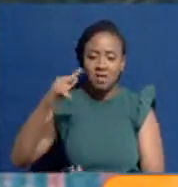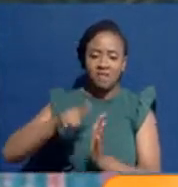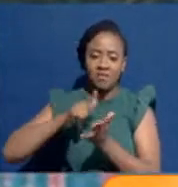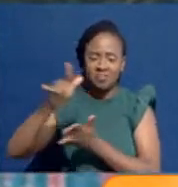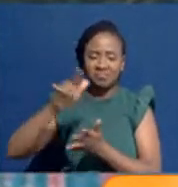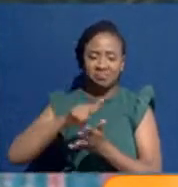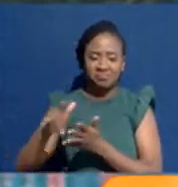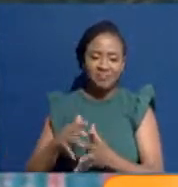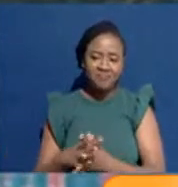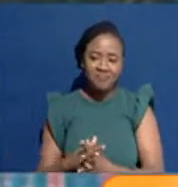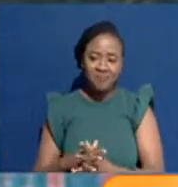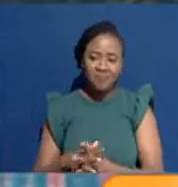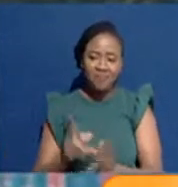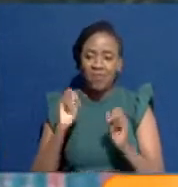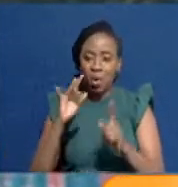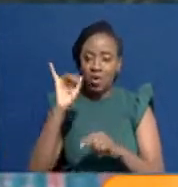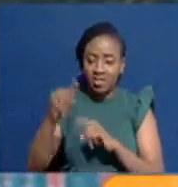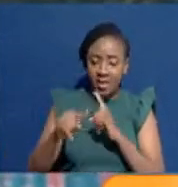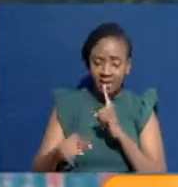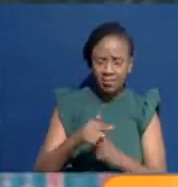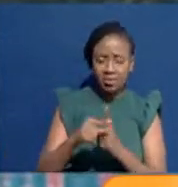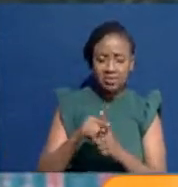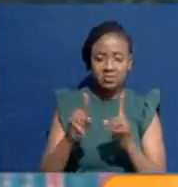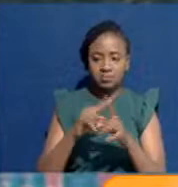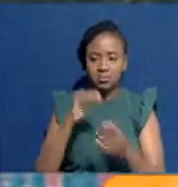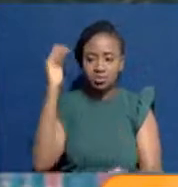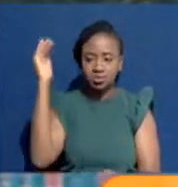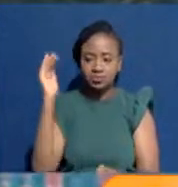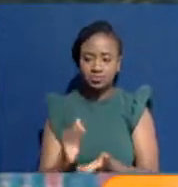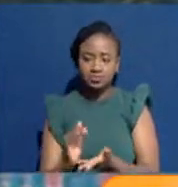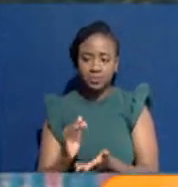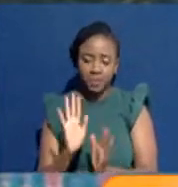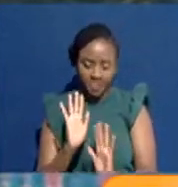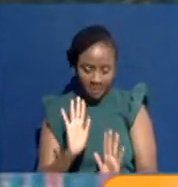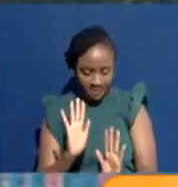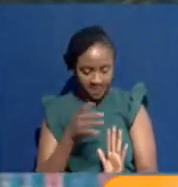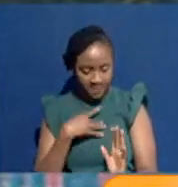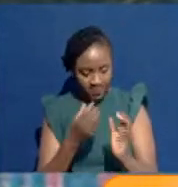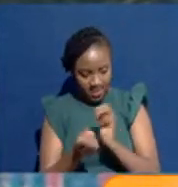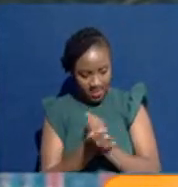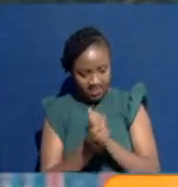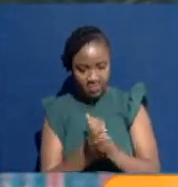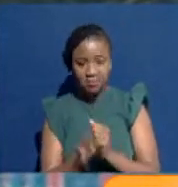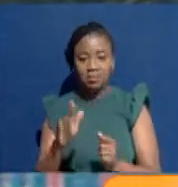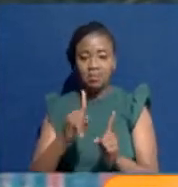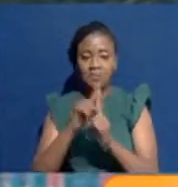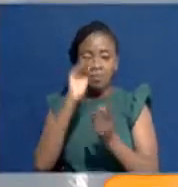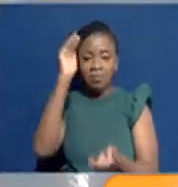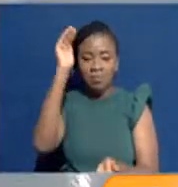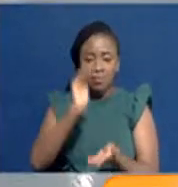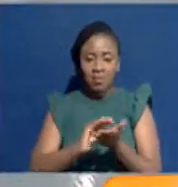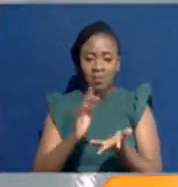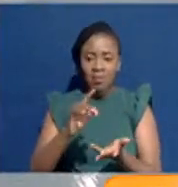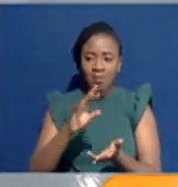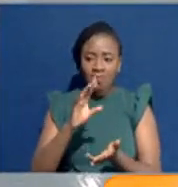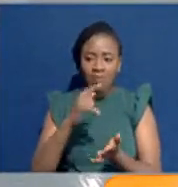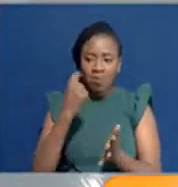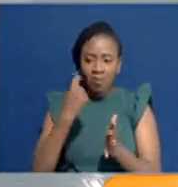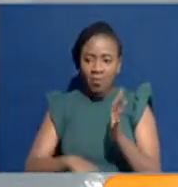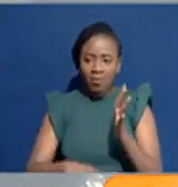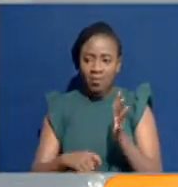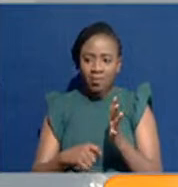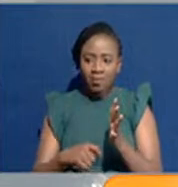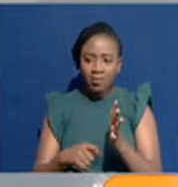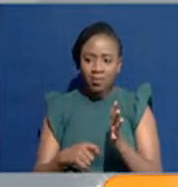That's a positive. And you know why, who benefits? Sam? They have reduced. Allow me. They have reduced. They've reduced the duty